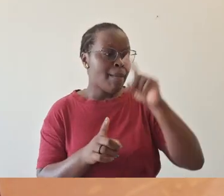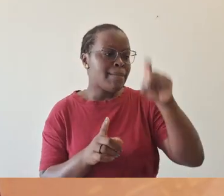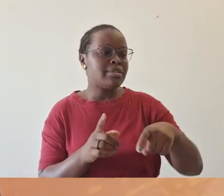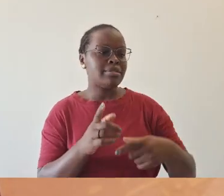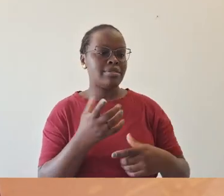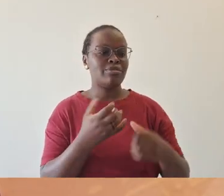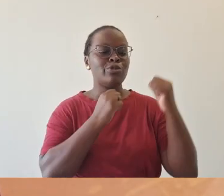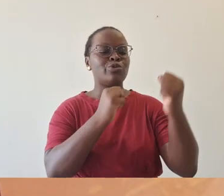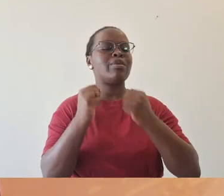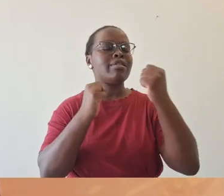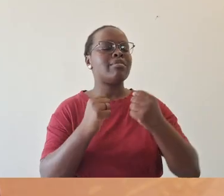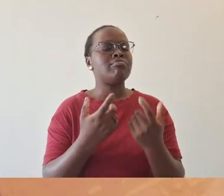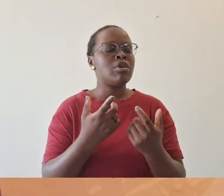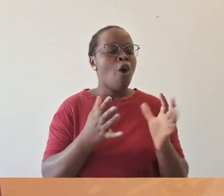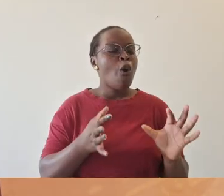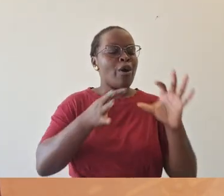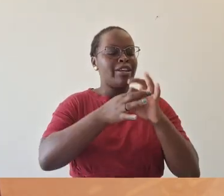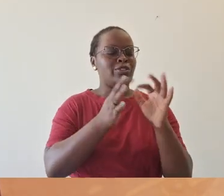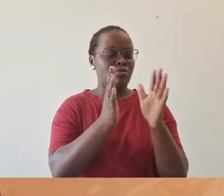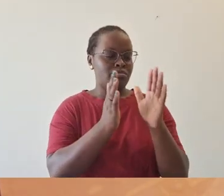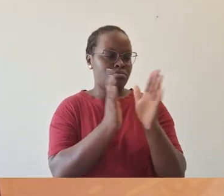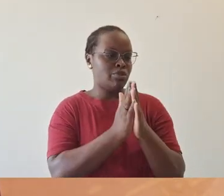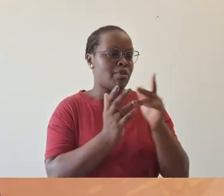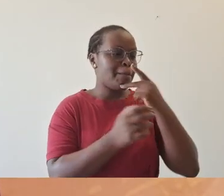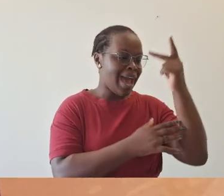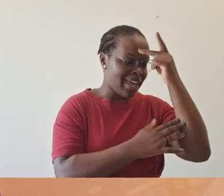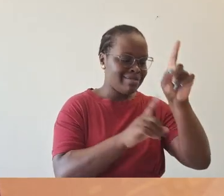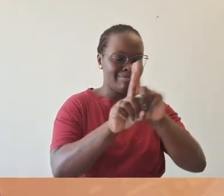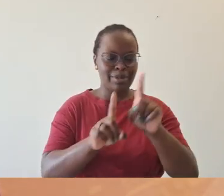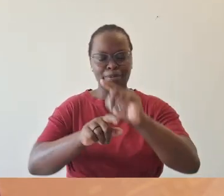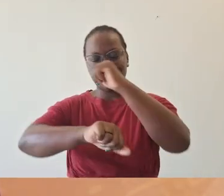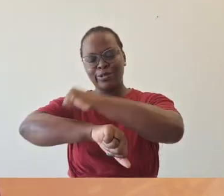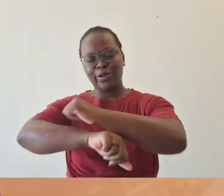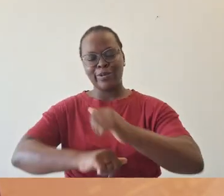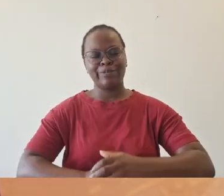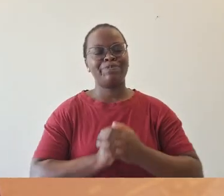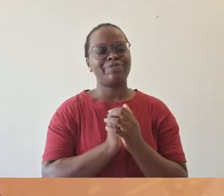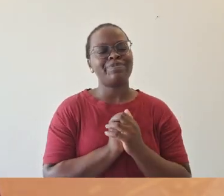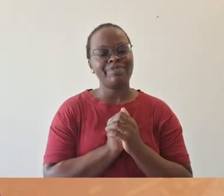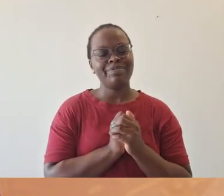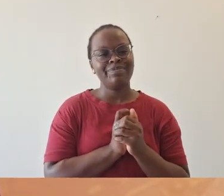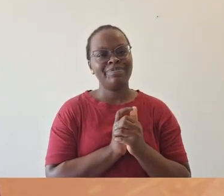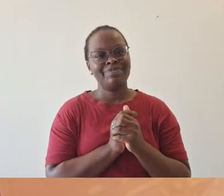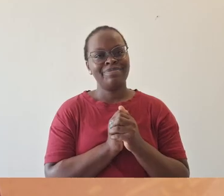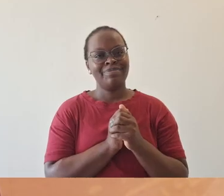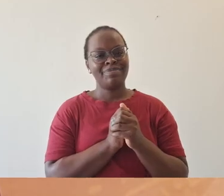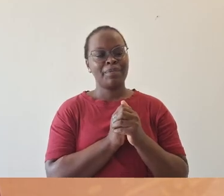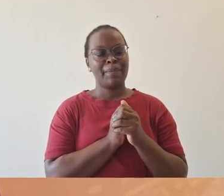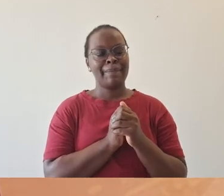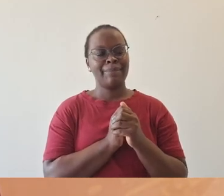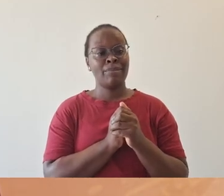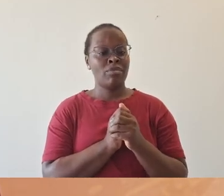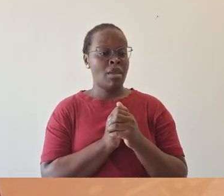and home. Yeah. And Ng'ang'a, and maybe we can shift gears a bit, because we've been very much heavy on the parental and caregiver side.